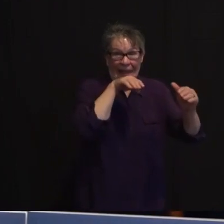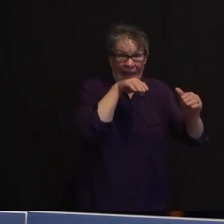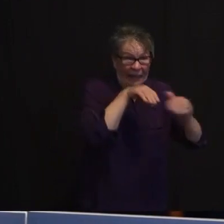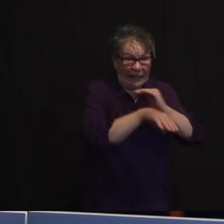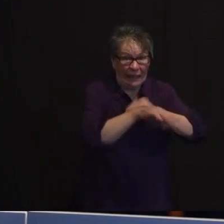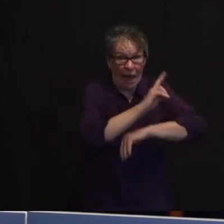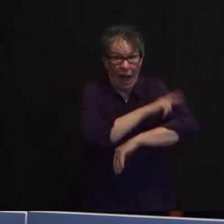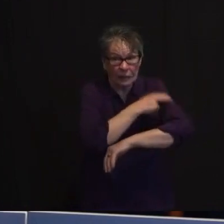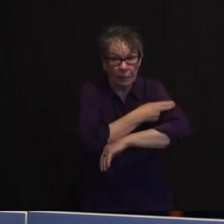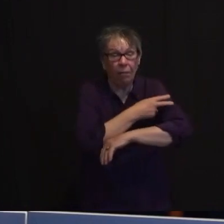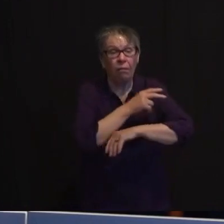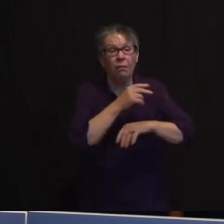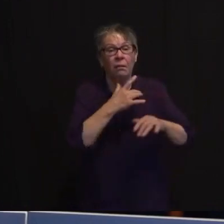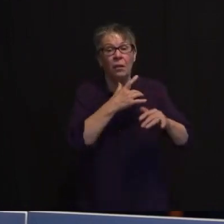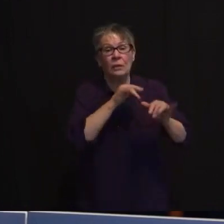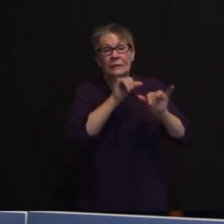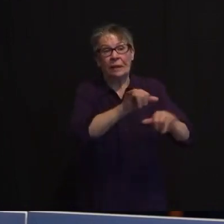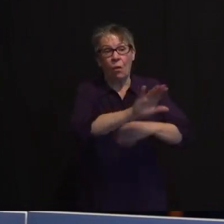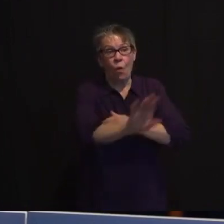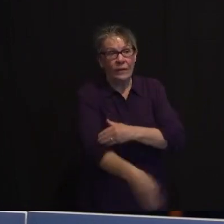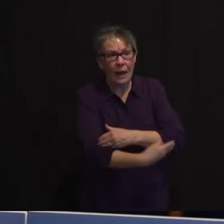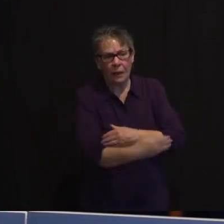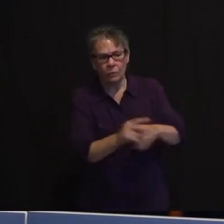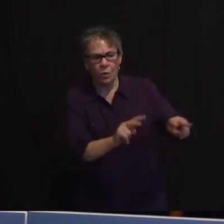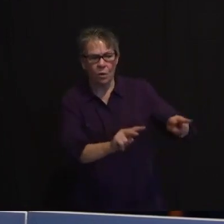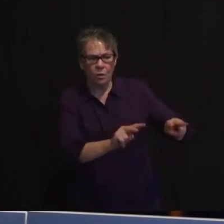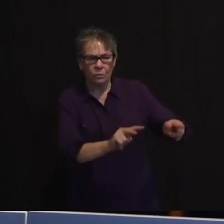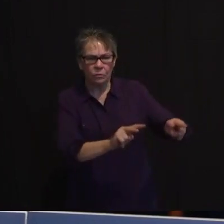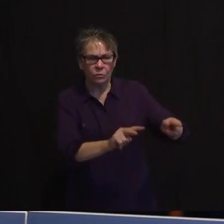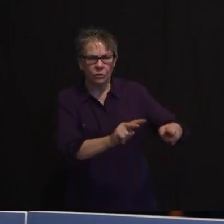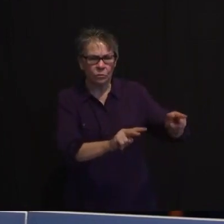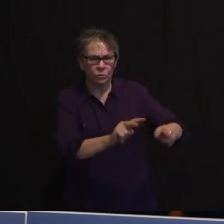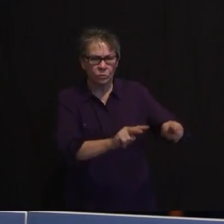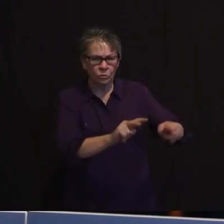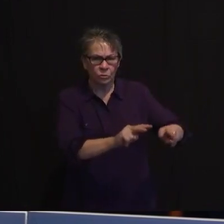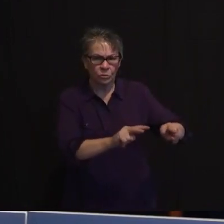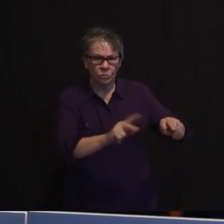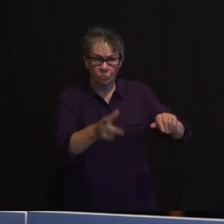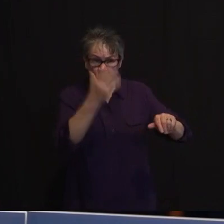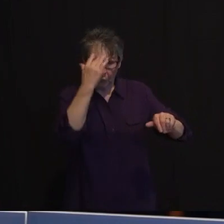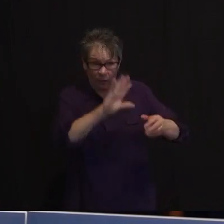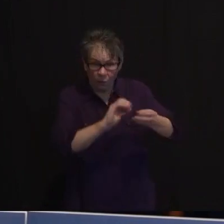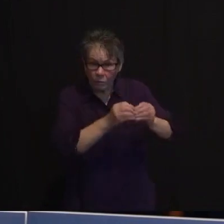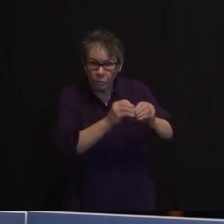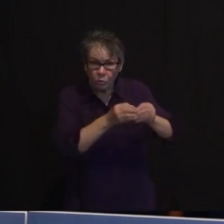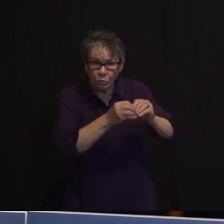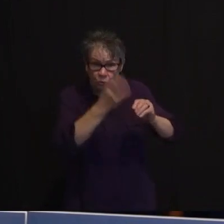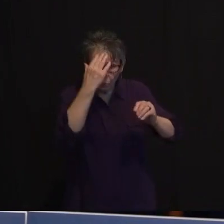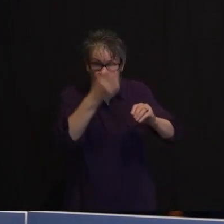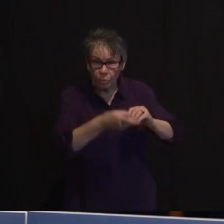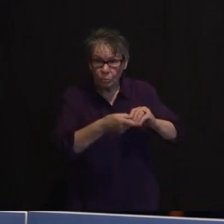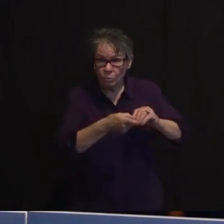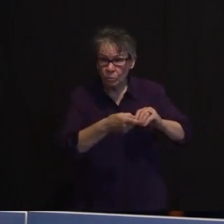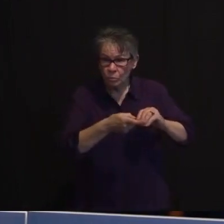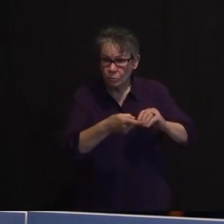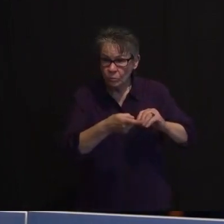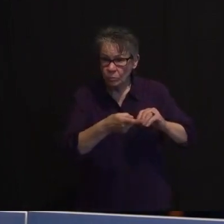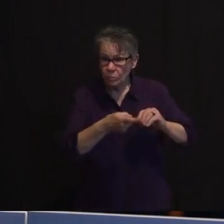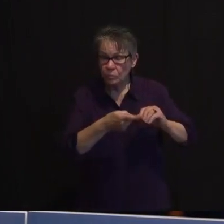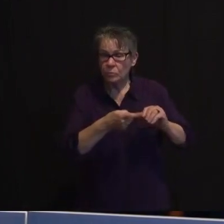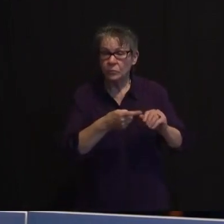symptoms. So I don't have treated and released from the emergency room. What we gave you was total hospitalizations and how many are being